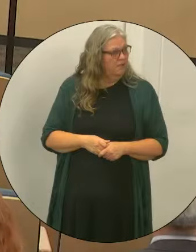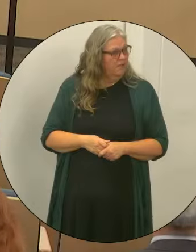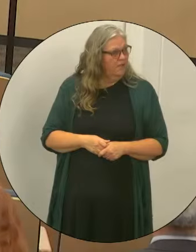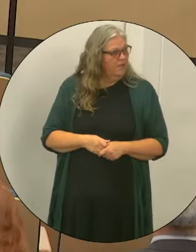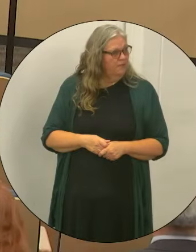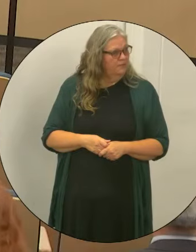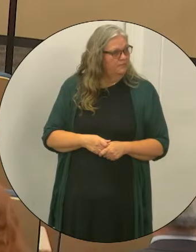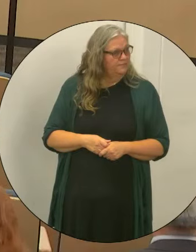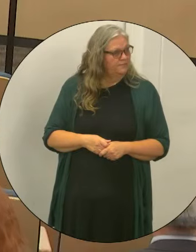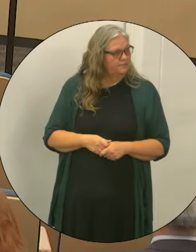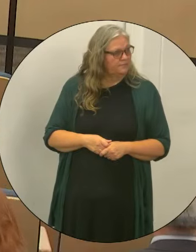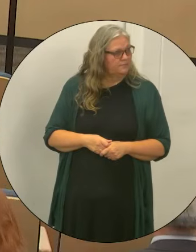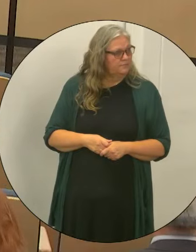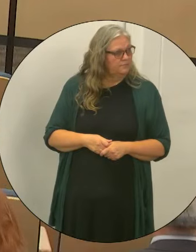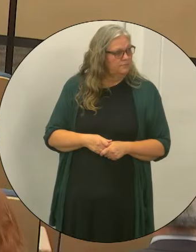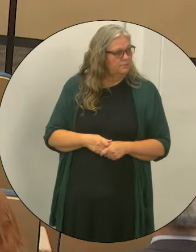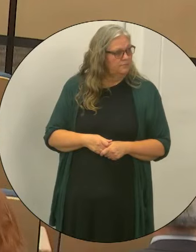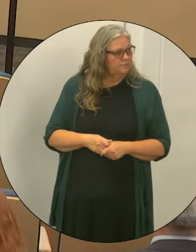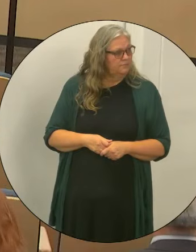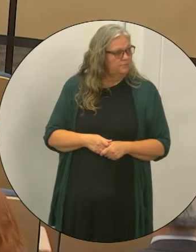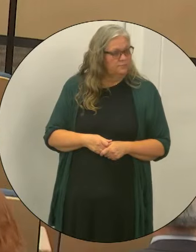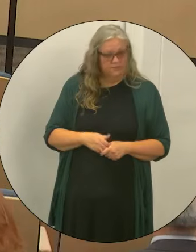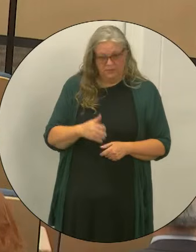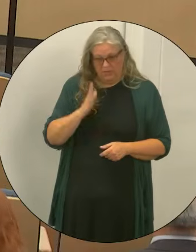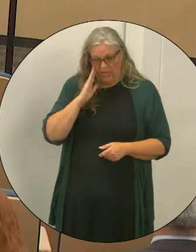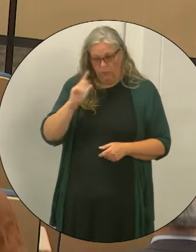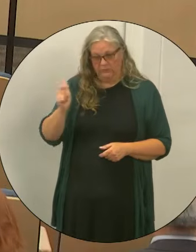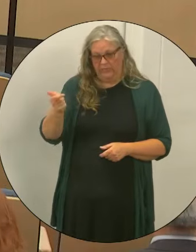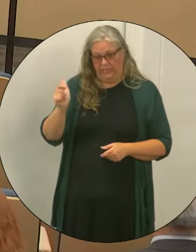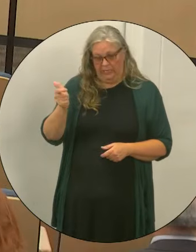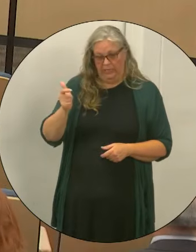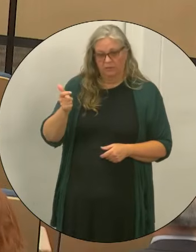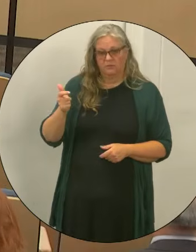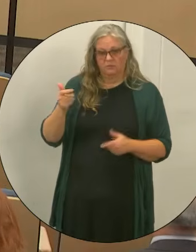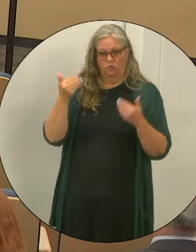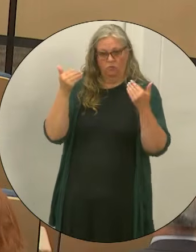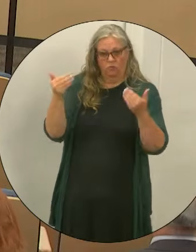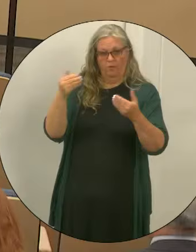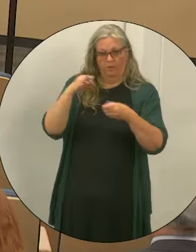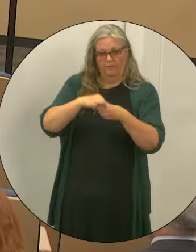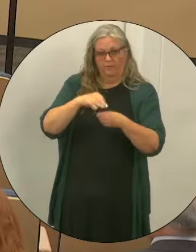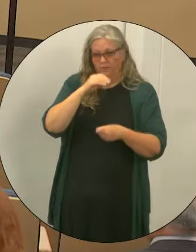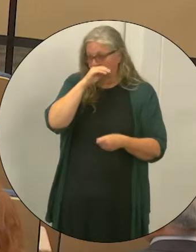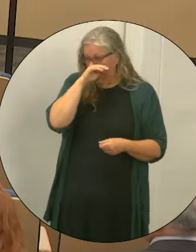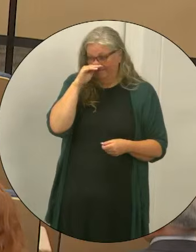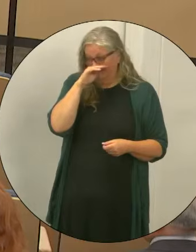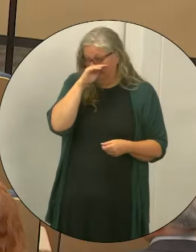Trustee Johnson. I will second. Let's vote.